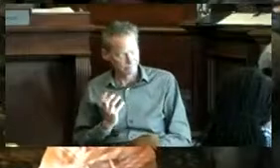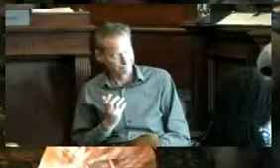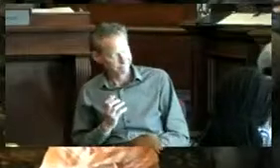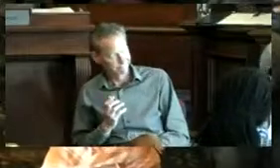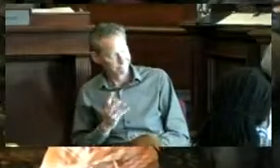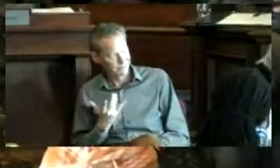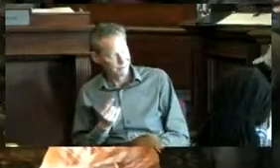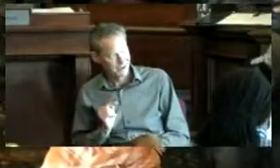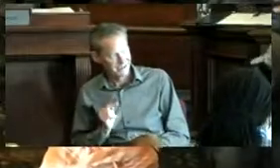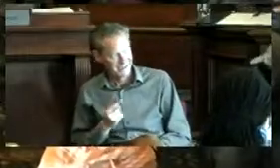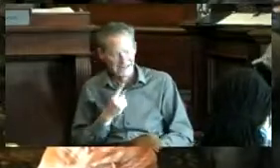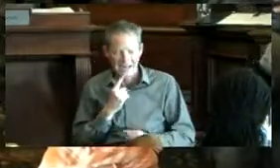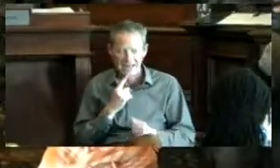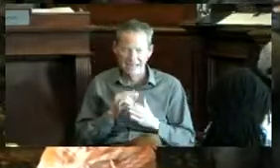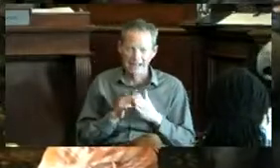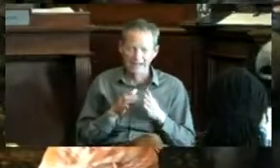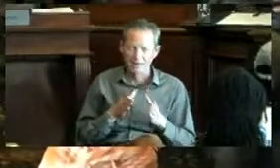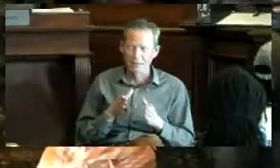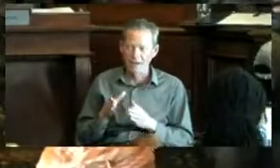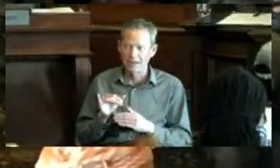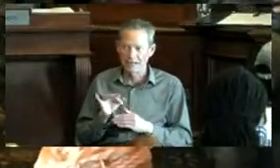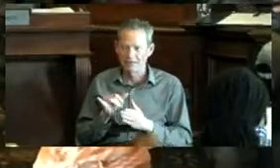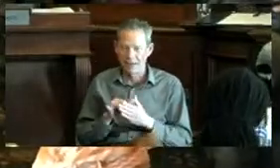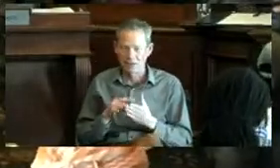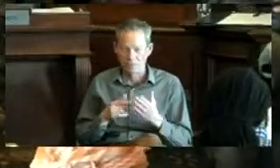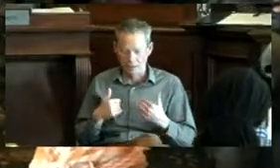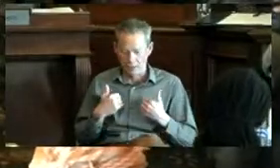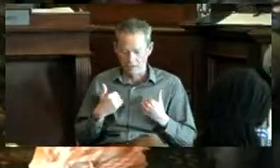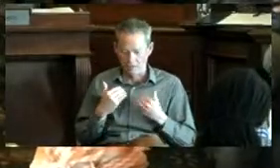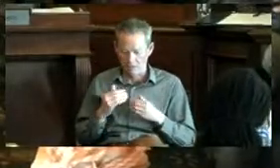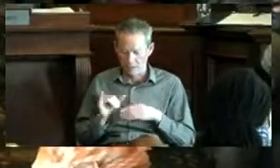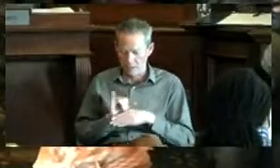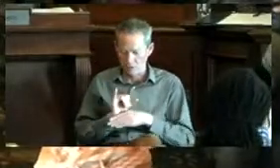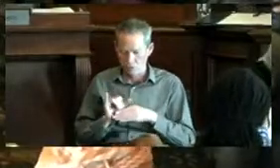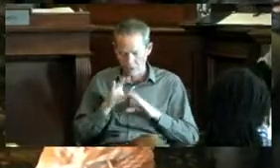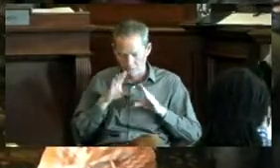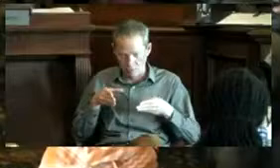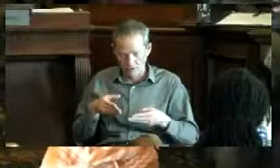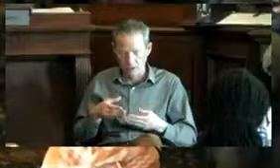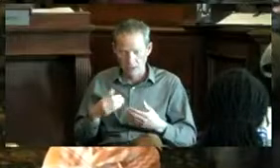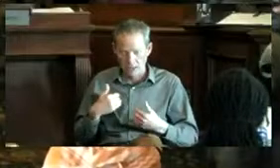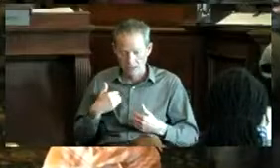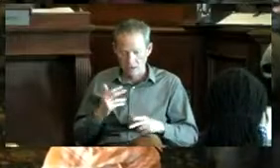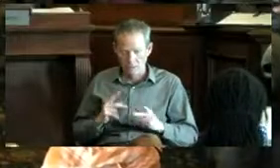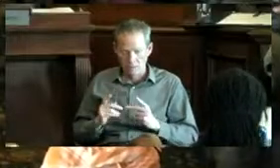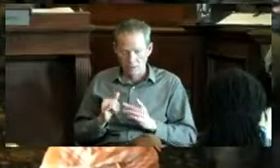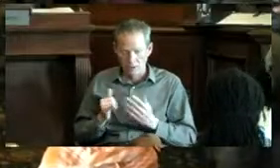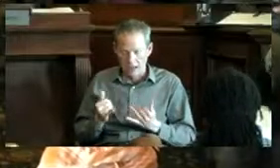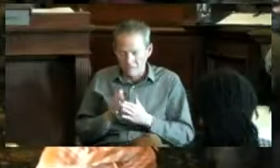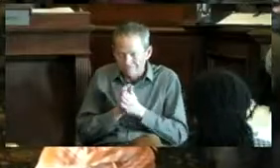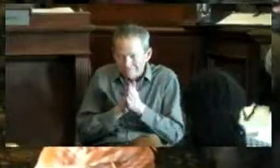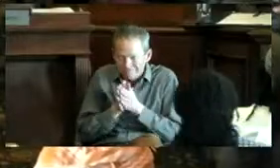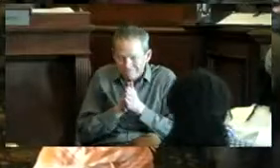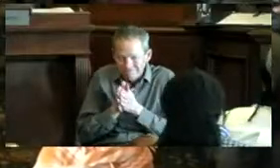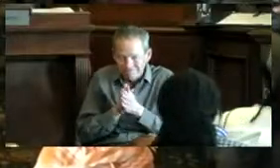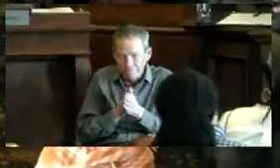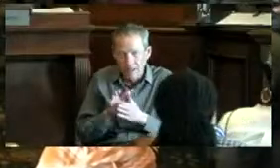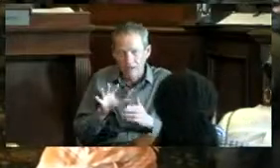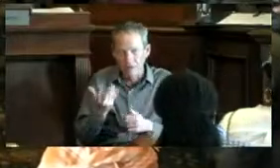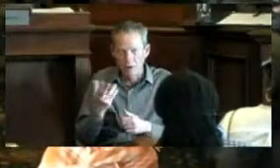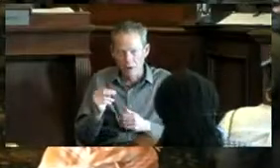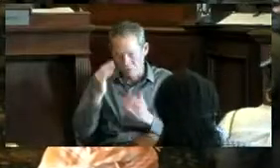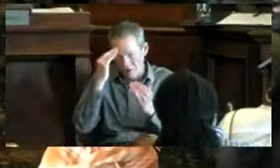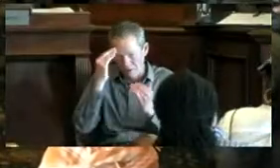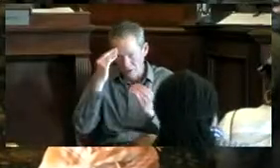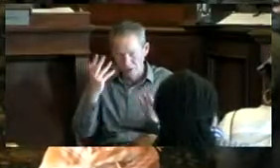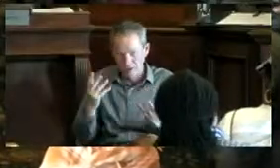what? I say that in a way of, if that is what the young industry is talking about and young people are now reactivating in their own